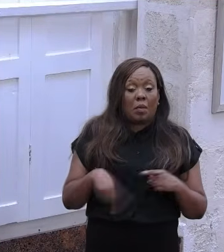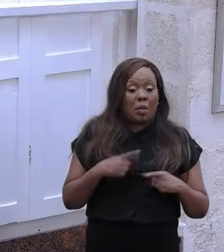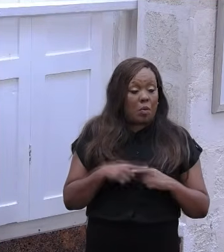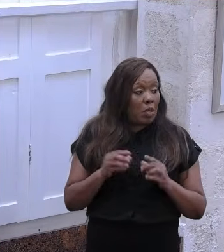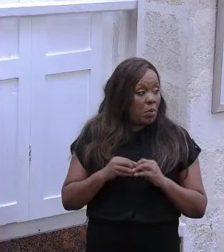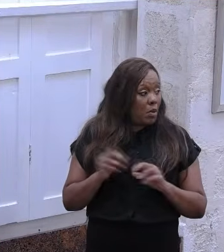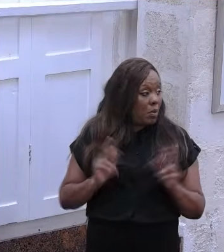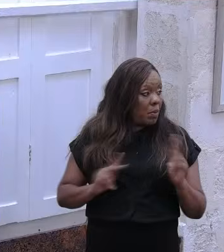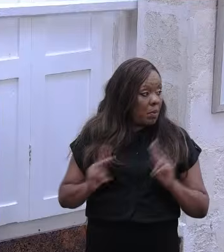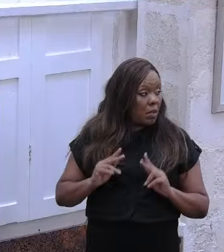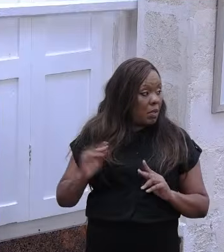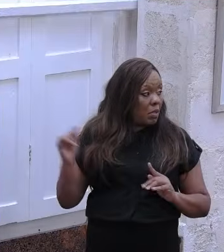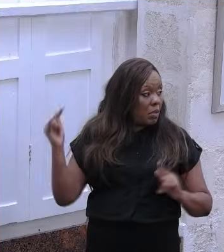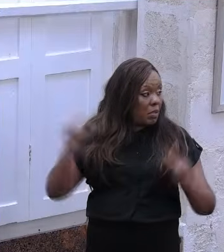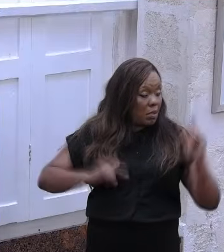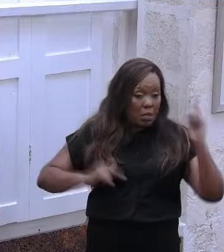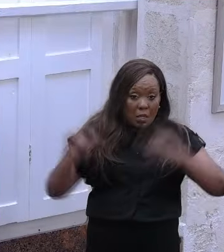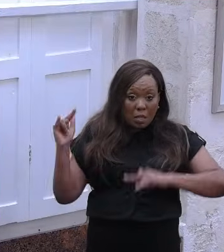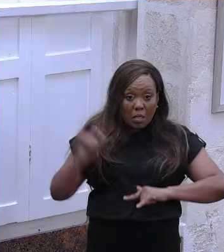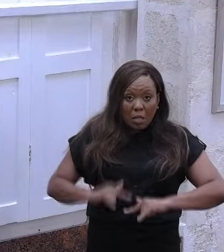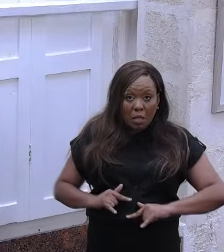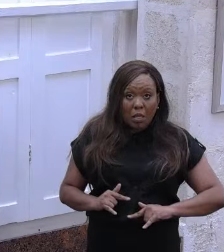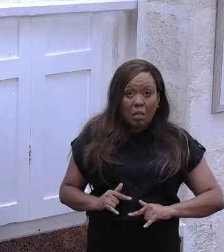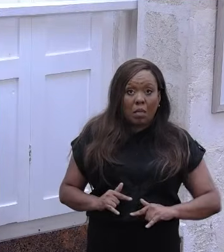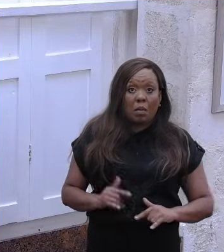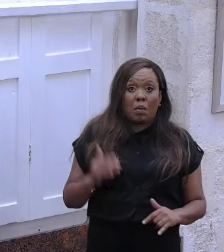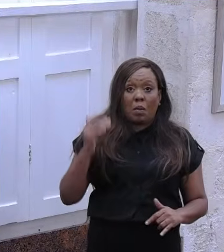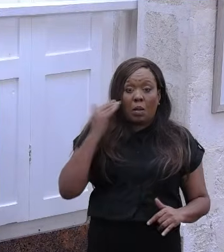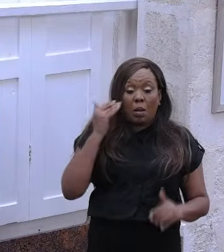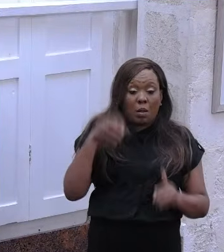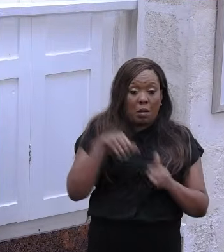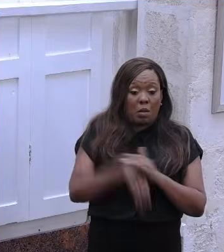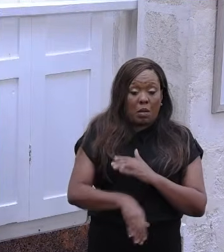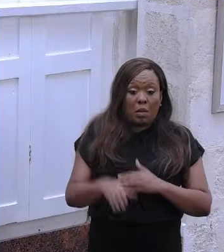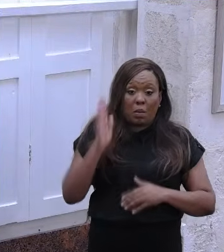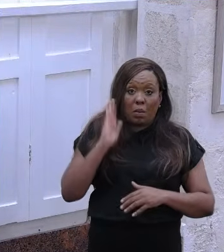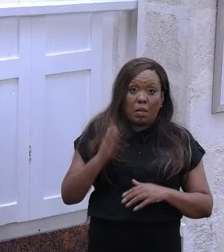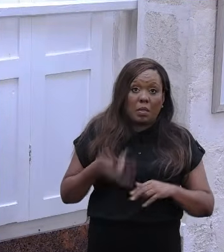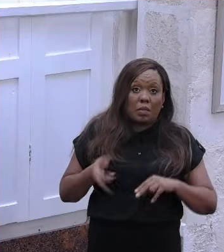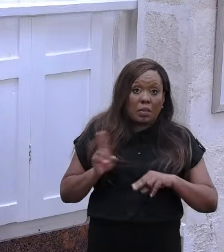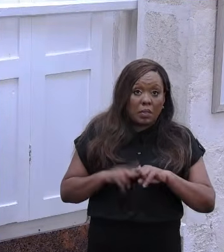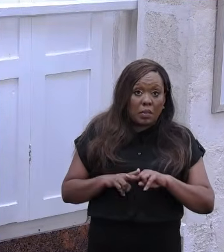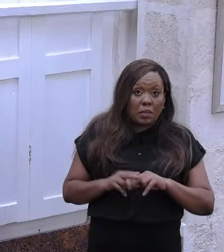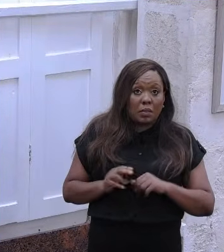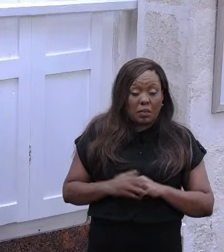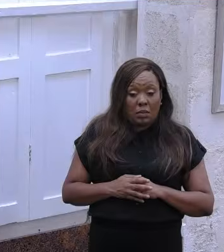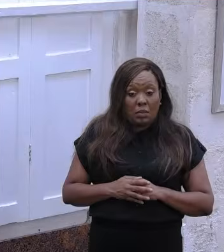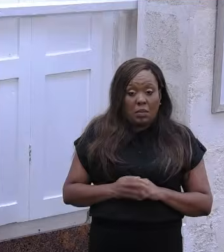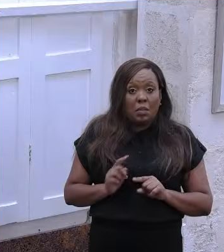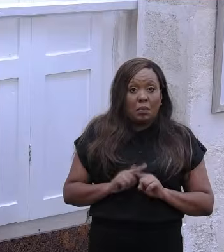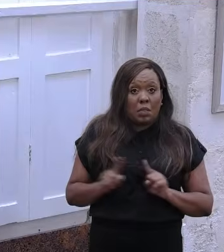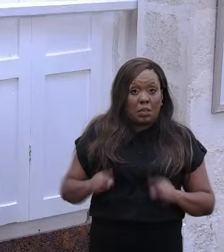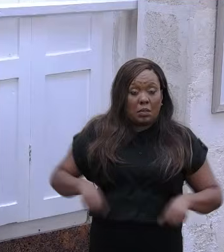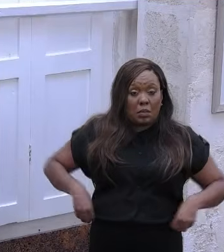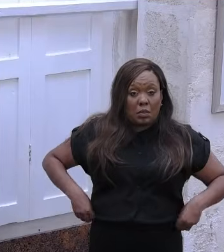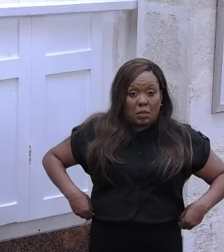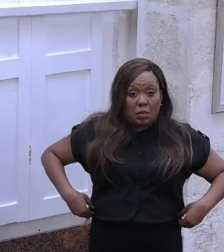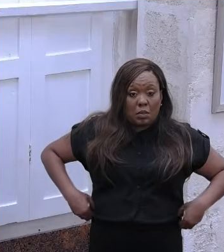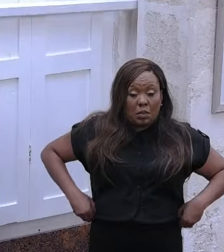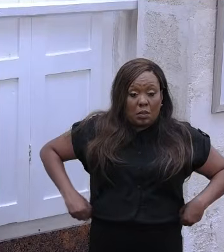sophisticated forms of crime. But I'm sure that such things are dealt with during the due diligence